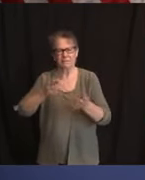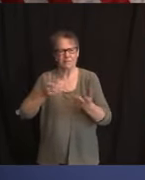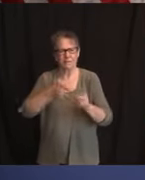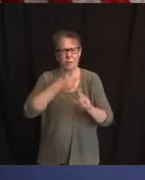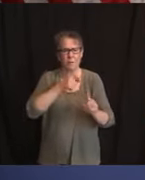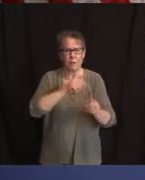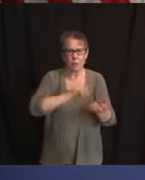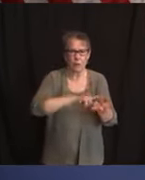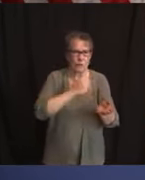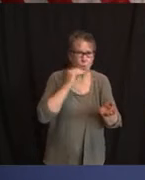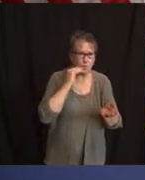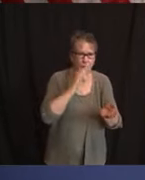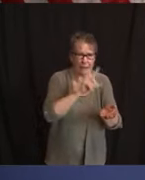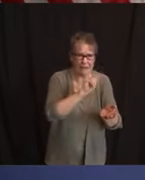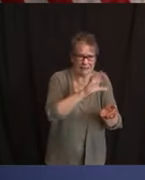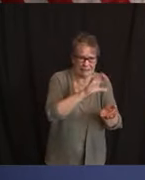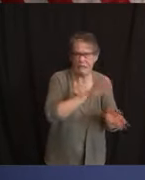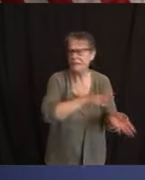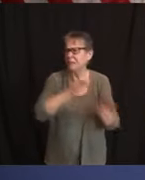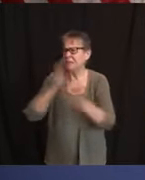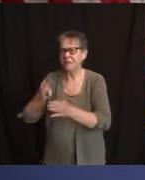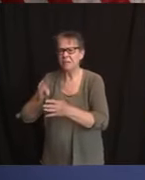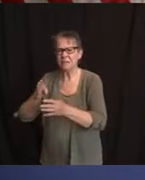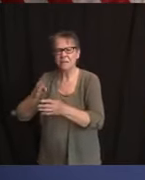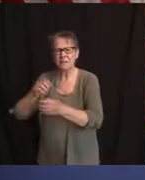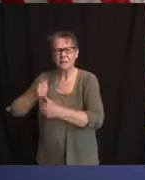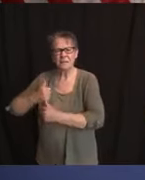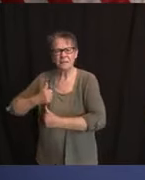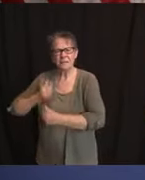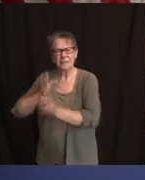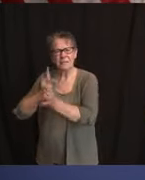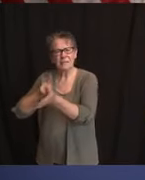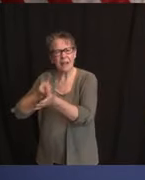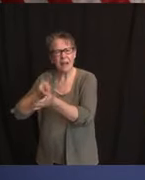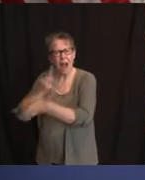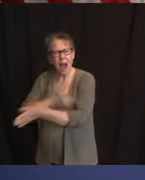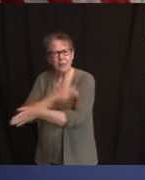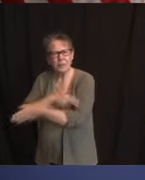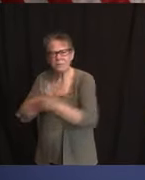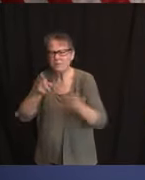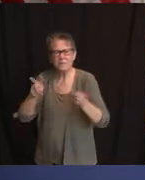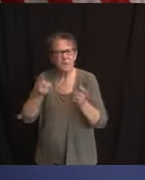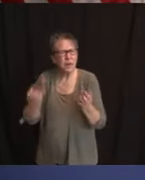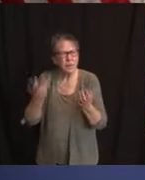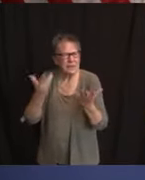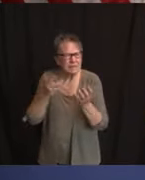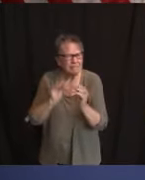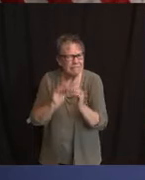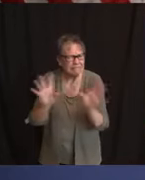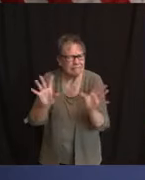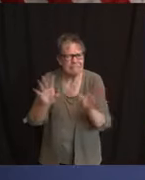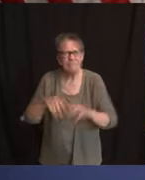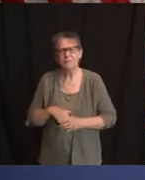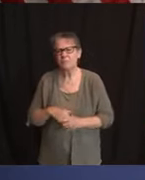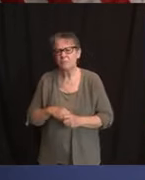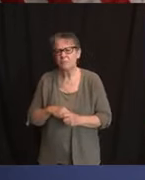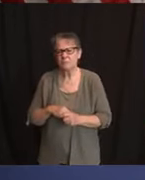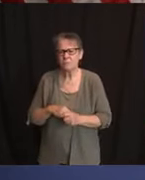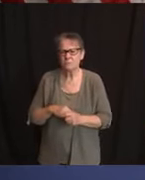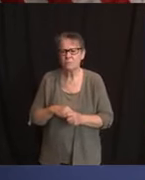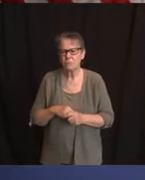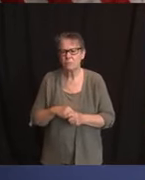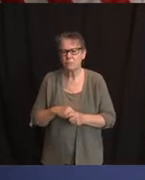workers? Testing of what, sorry? Migrant workers on the farms. Okay, so Judy, I'm going to take shots of these